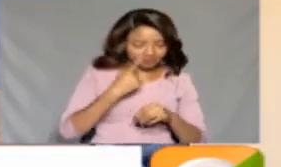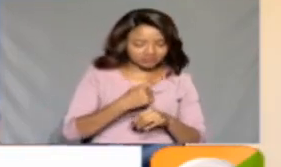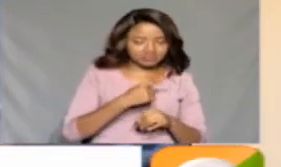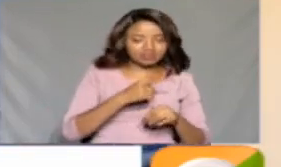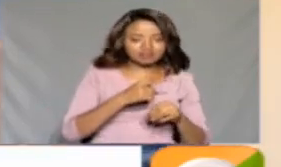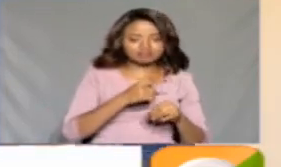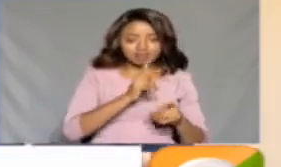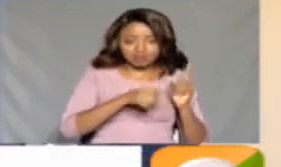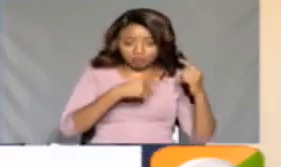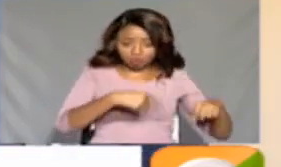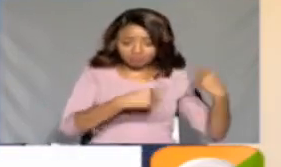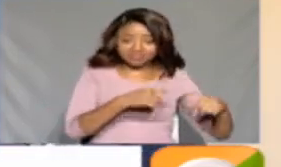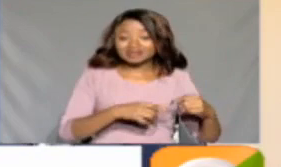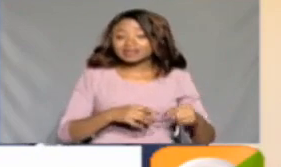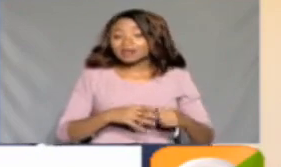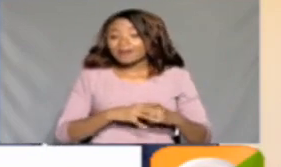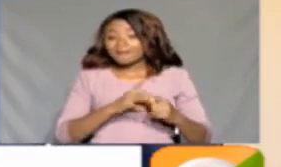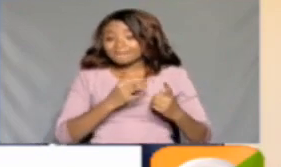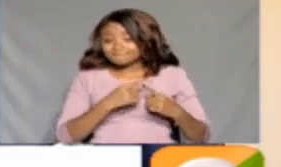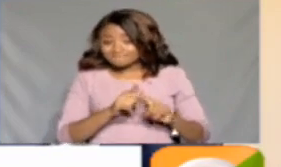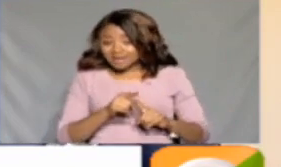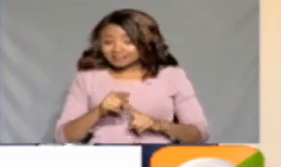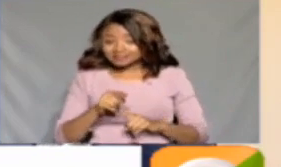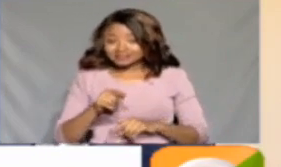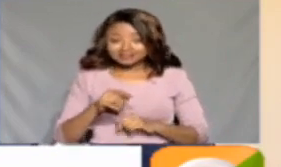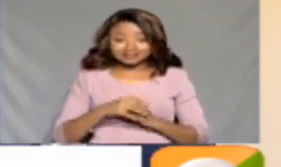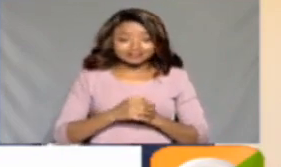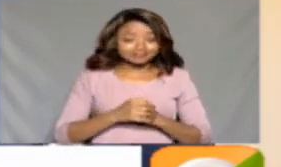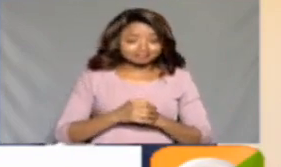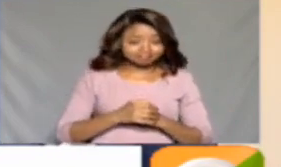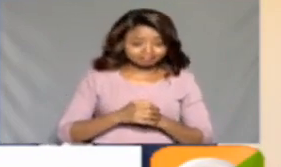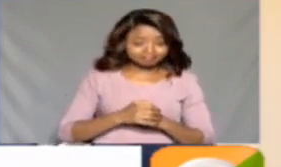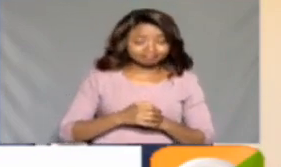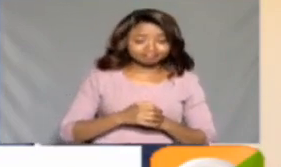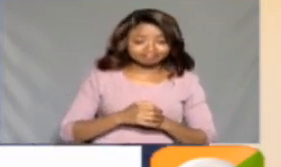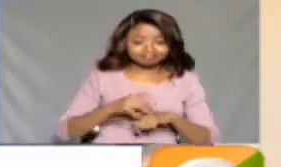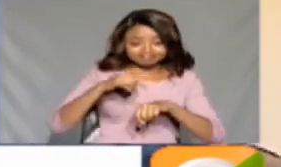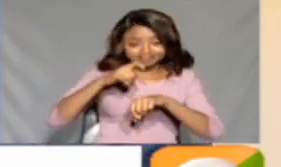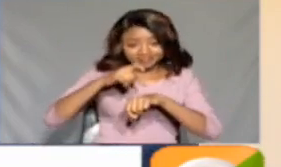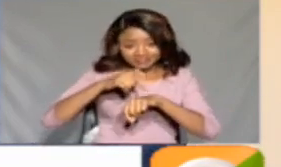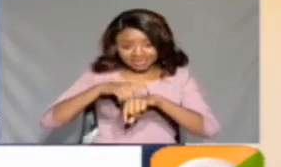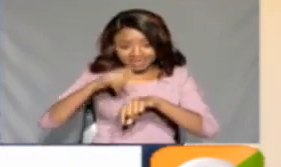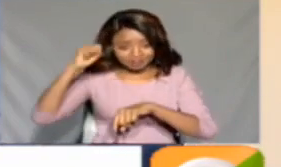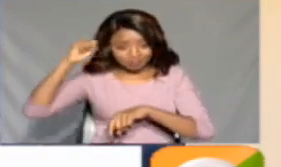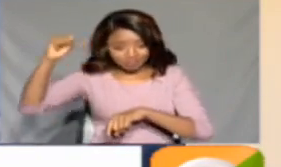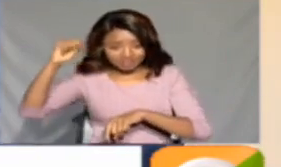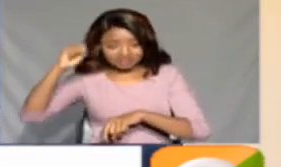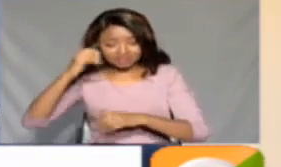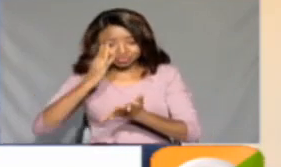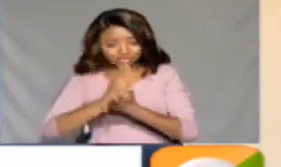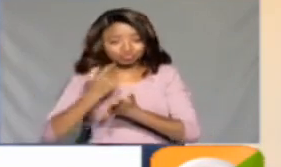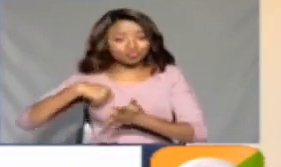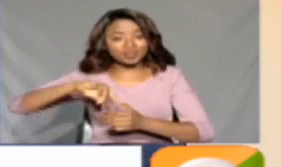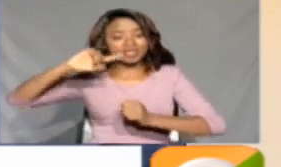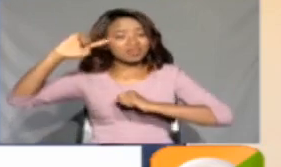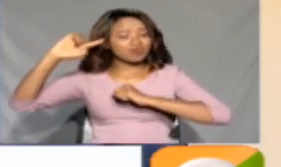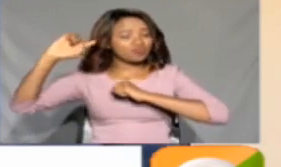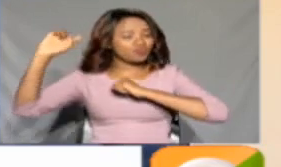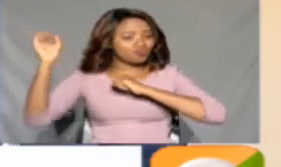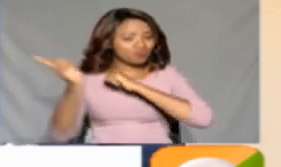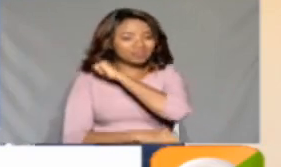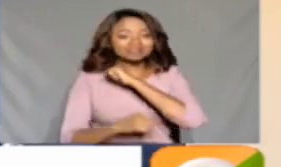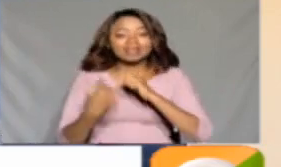to political predictability, we are performing worse than Uganda, worse than Rwanda, worse than Tanzania. Okay. In fact, we are